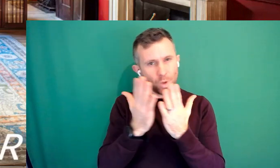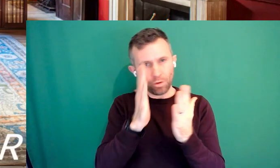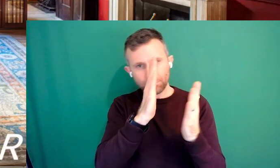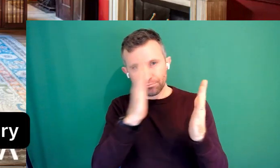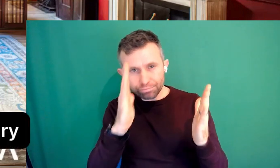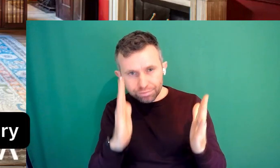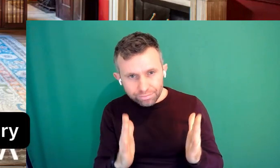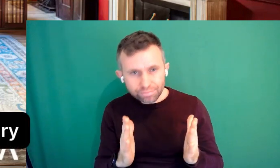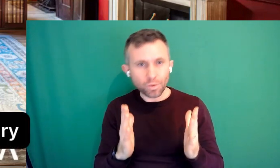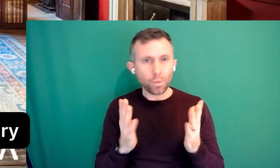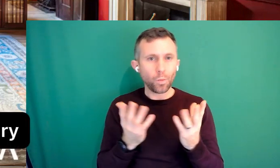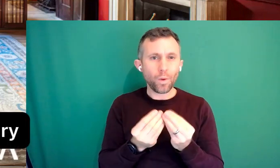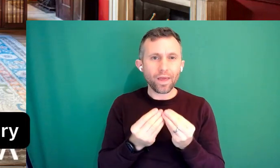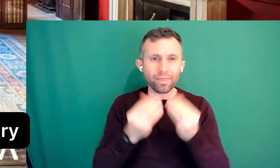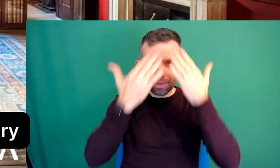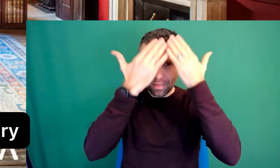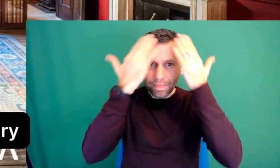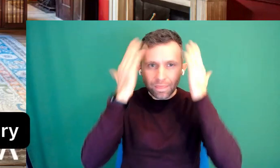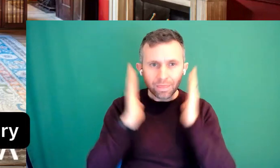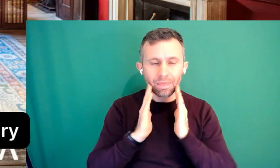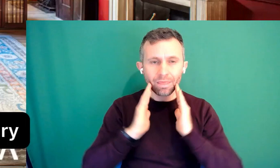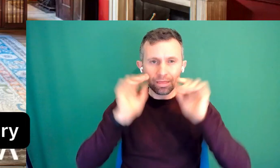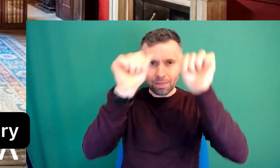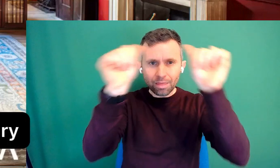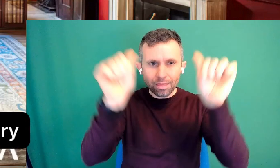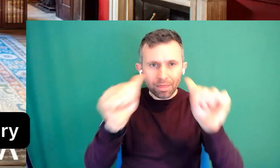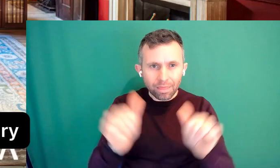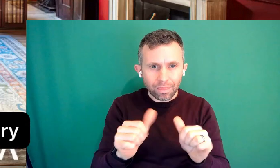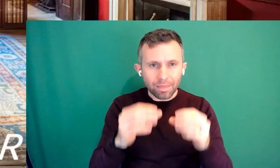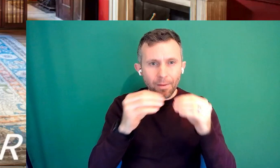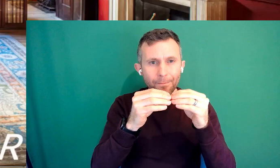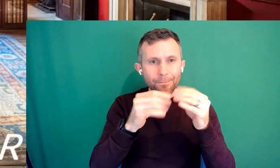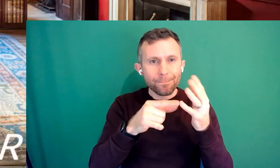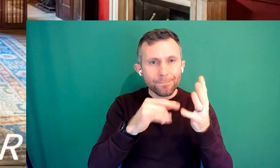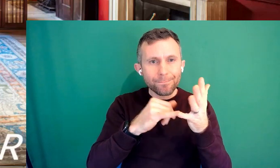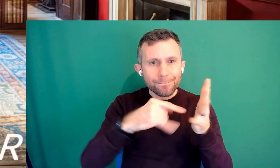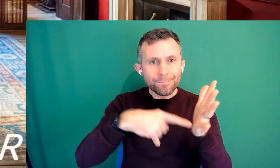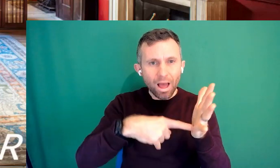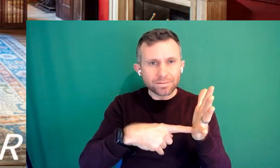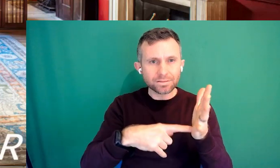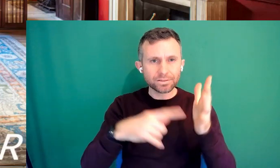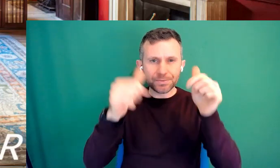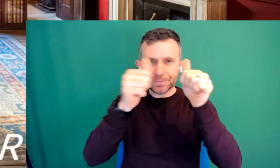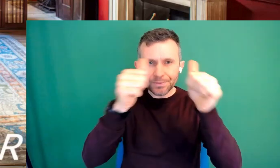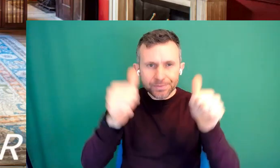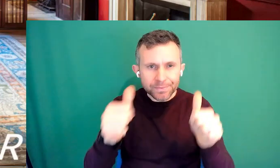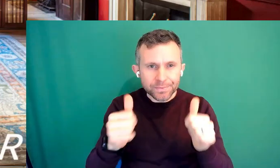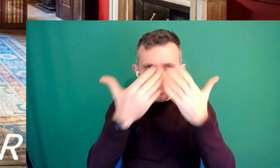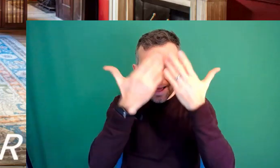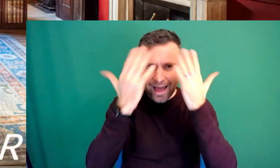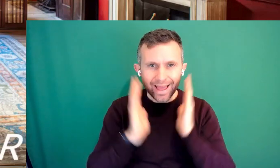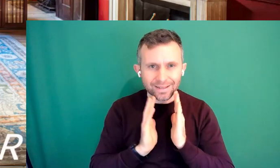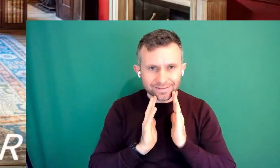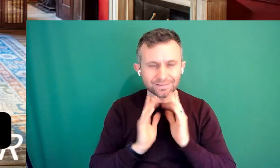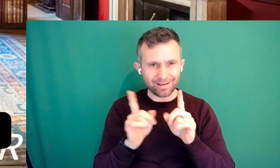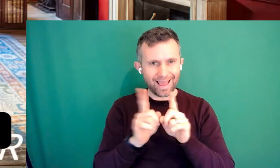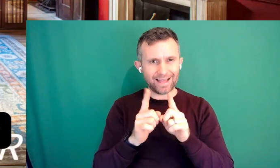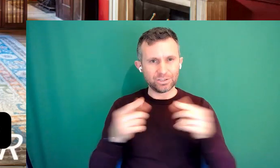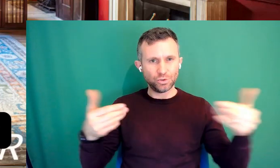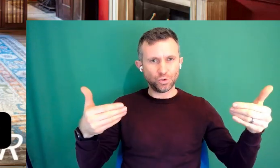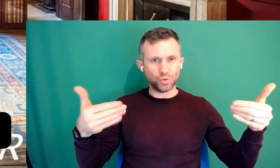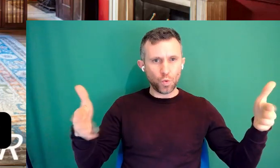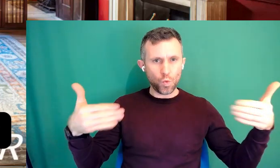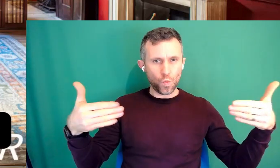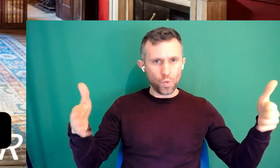jade green Chinese celadon vases from the 18th century. The next in are two short sandy Egyptian